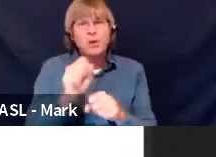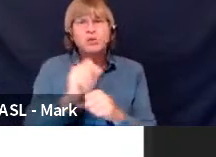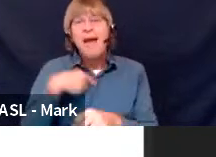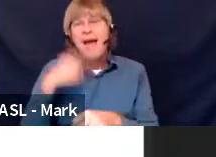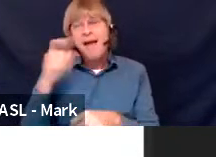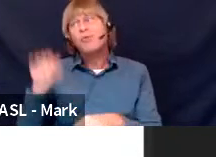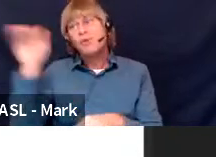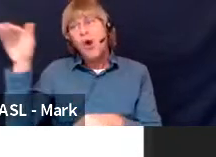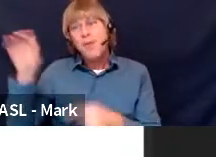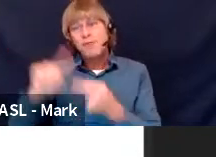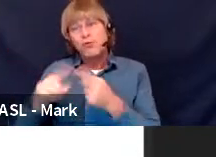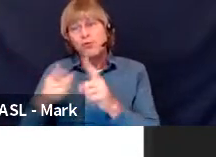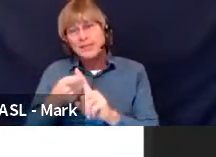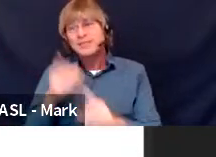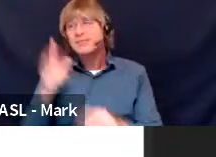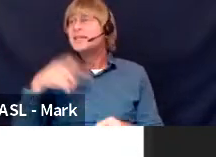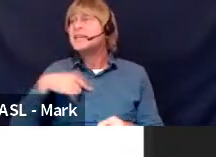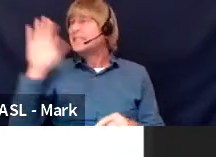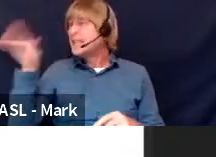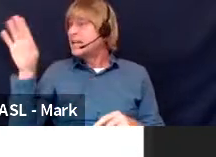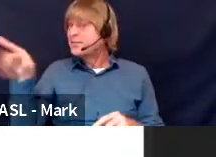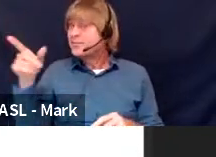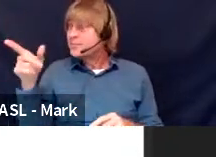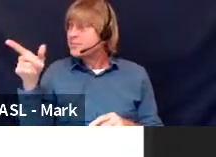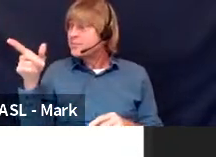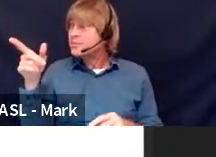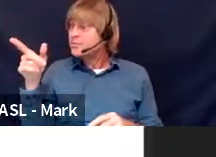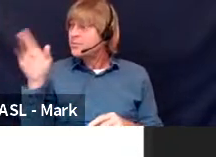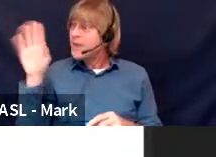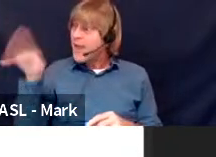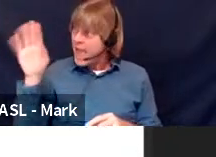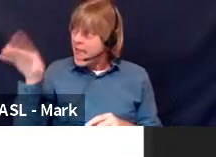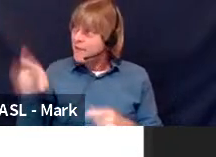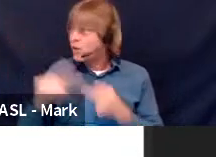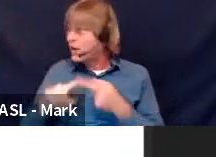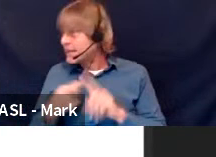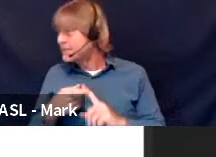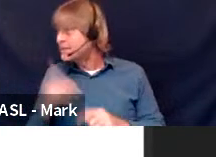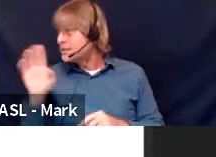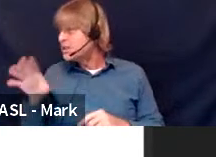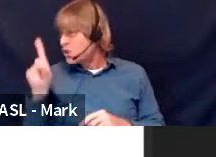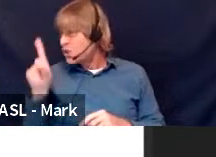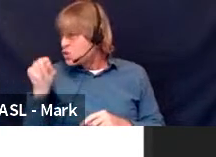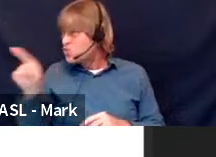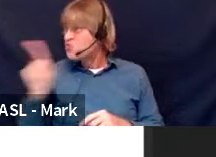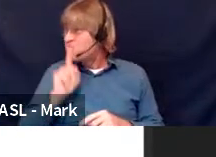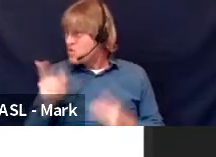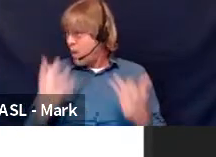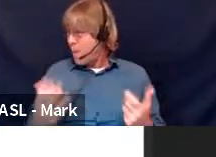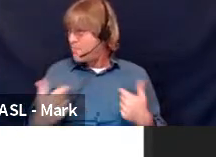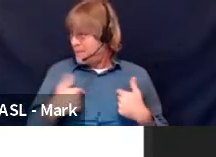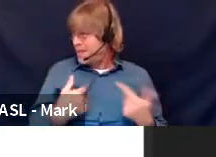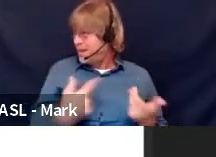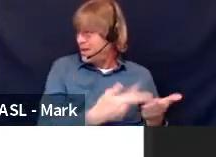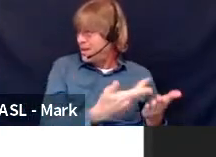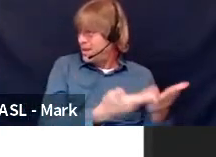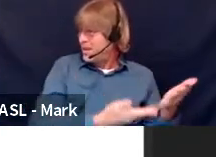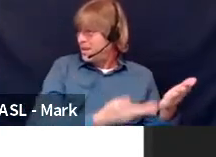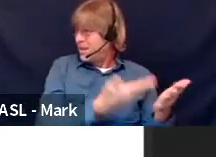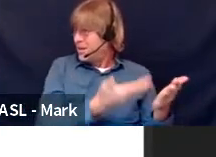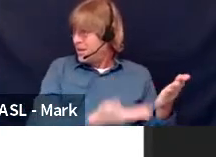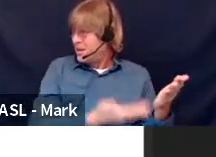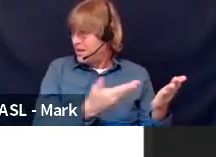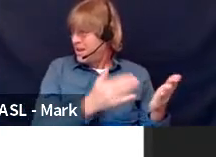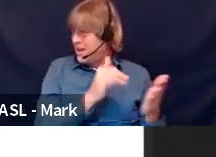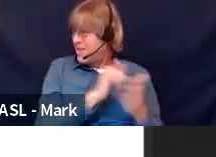my friend and I said, "Hey friend, do you really want me to do it